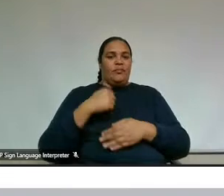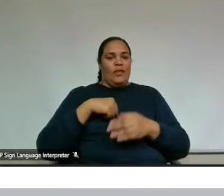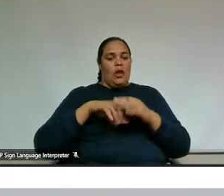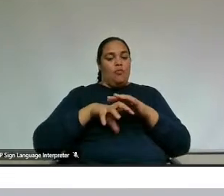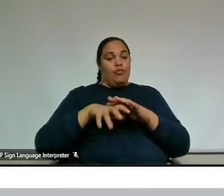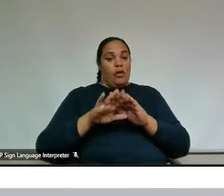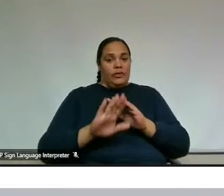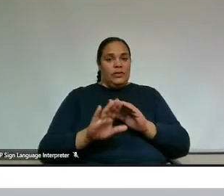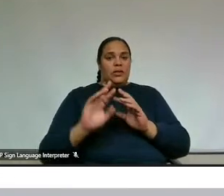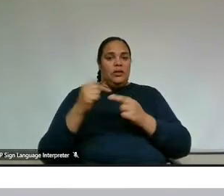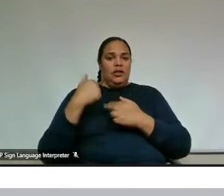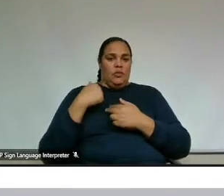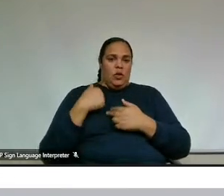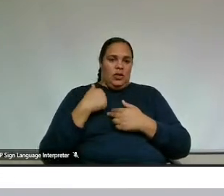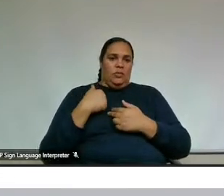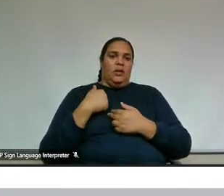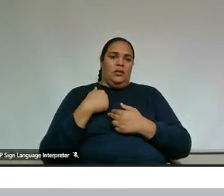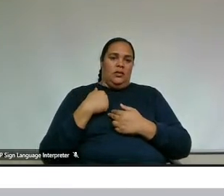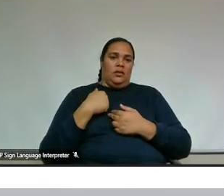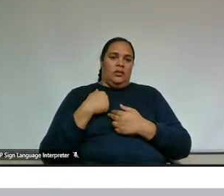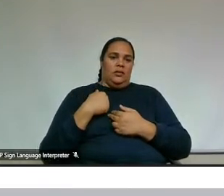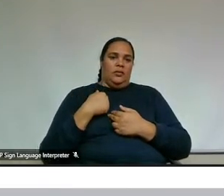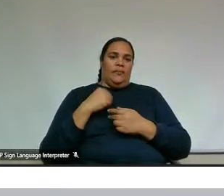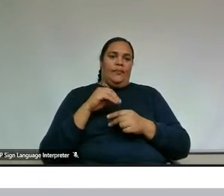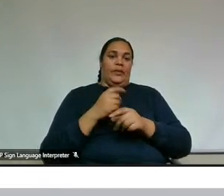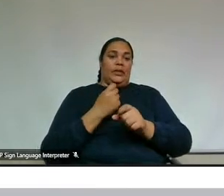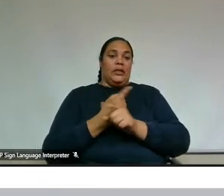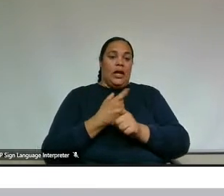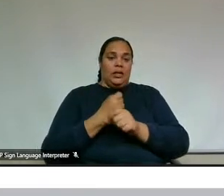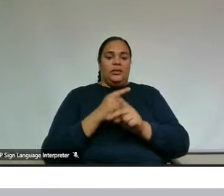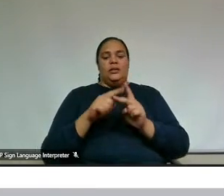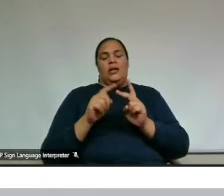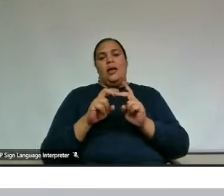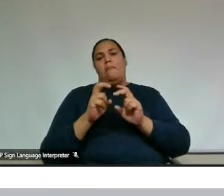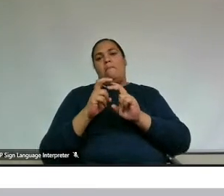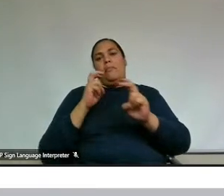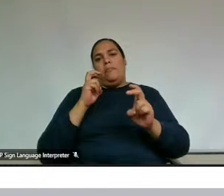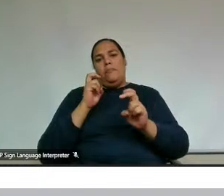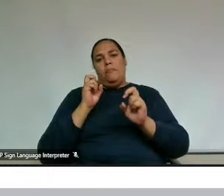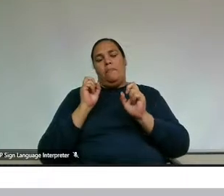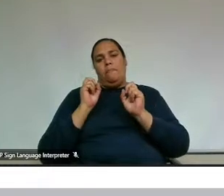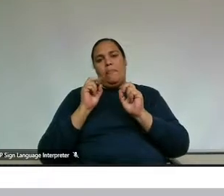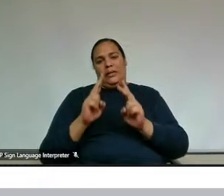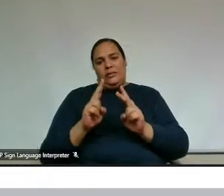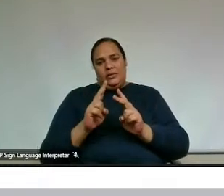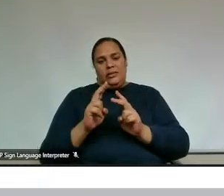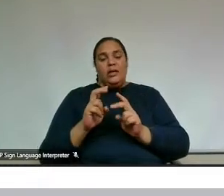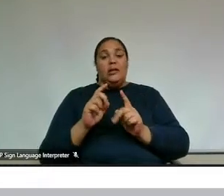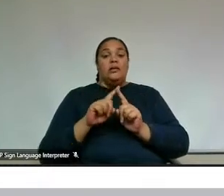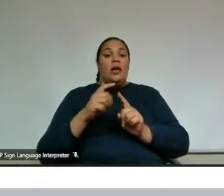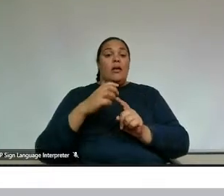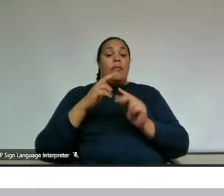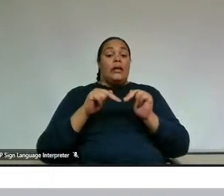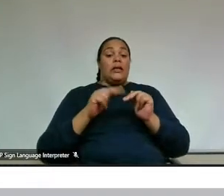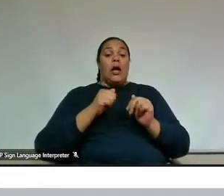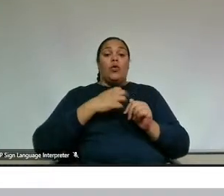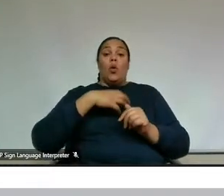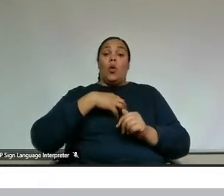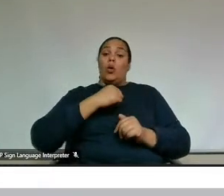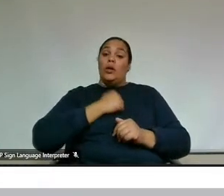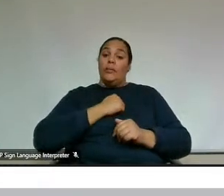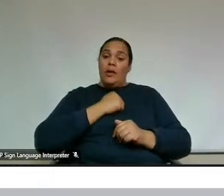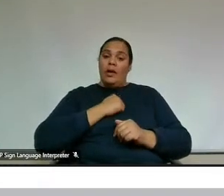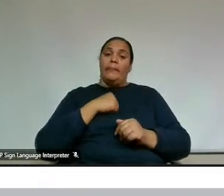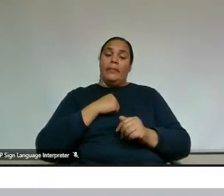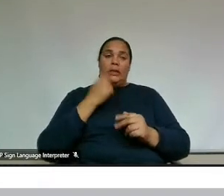province responsibility in taxis and buses. Now, even in my own town, I